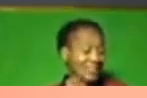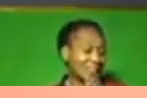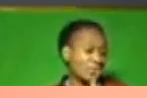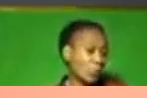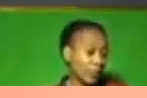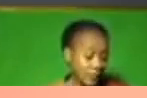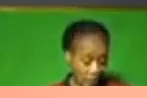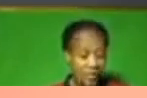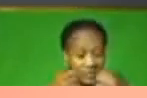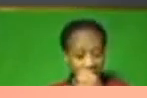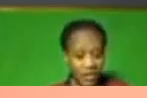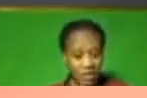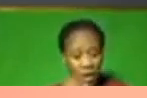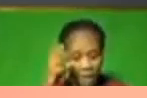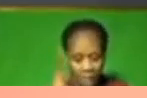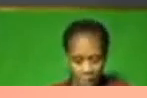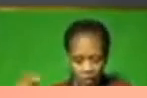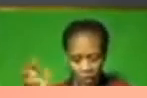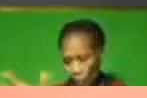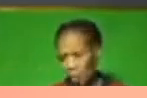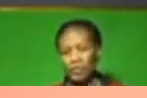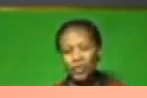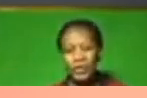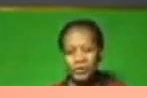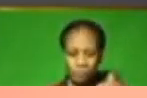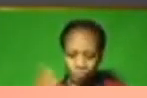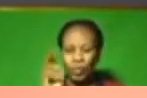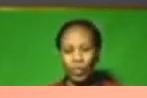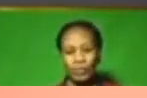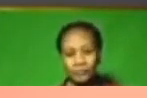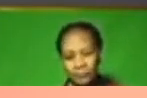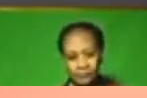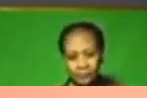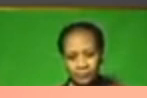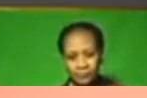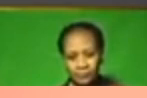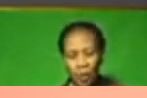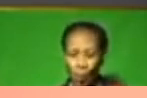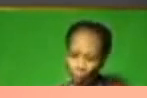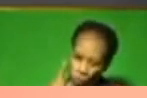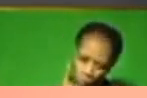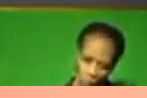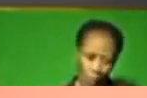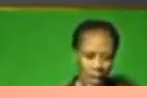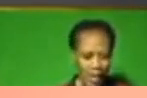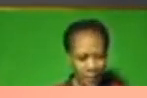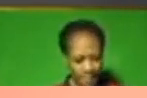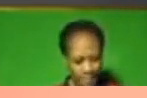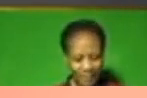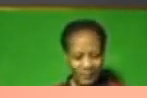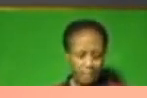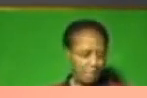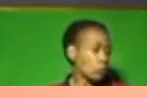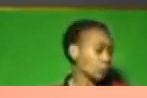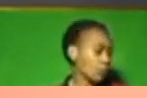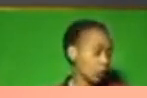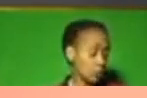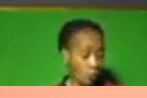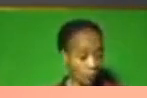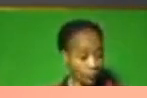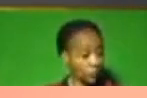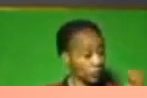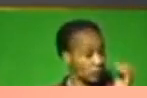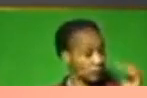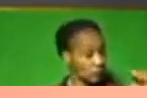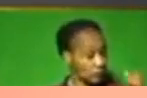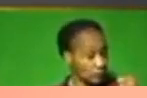within this financial year. One of the most important areas in which the Presidency